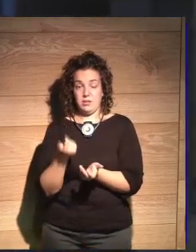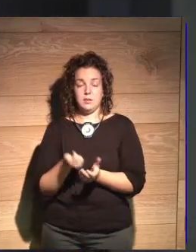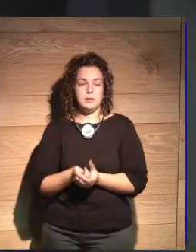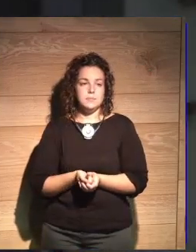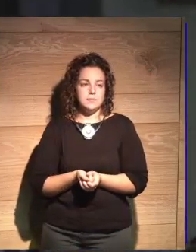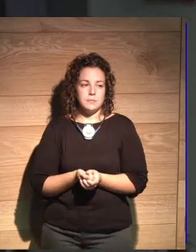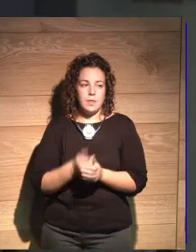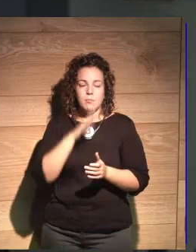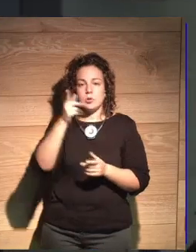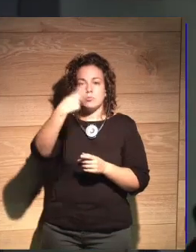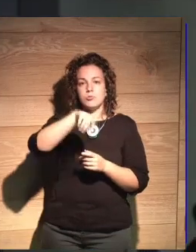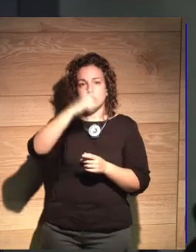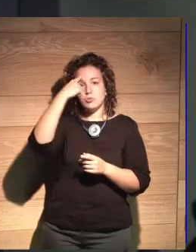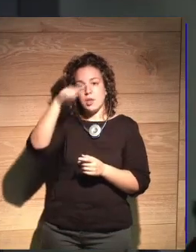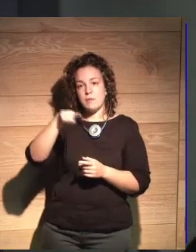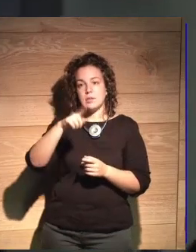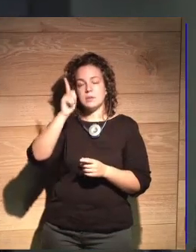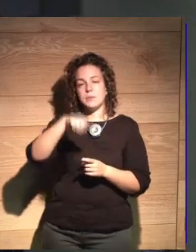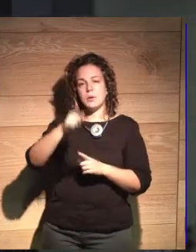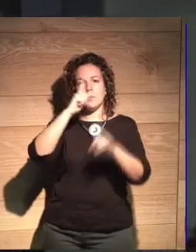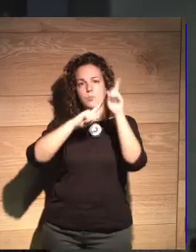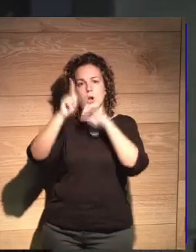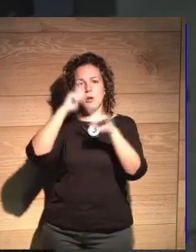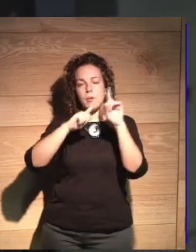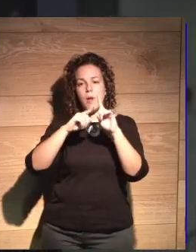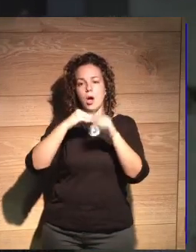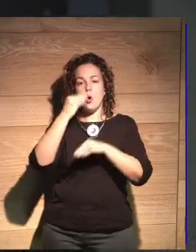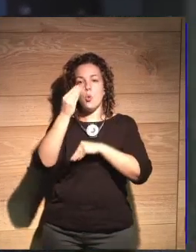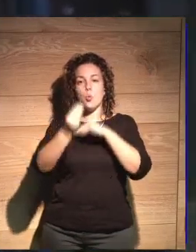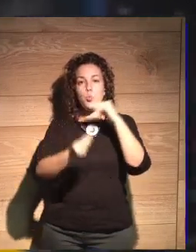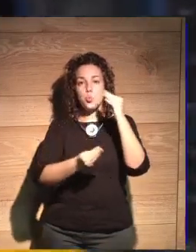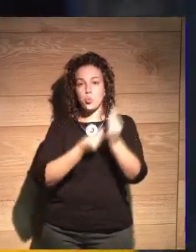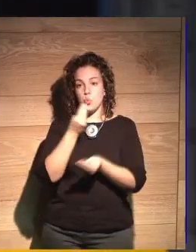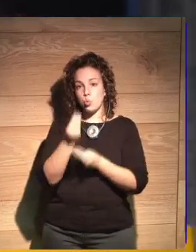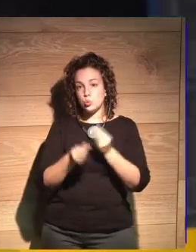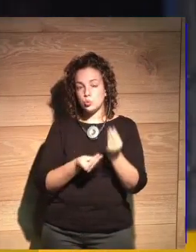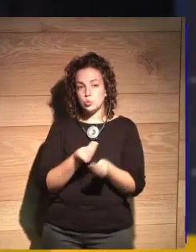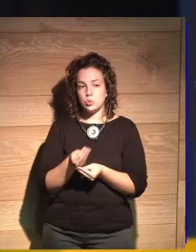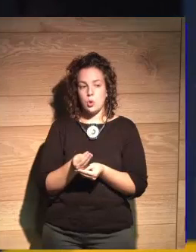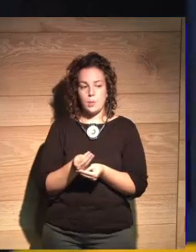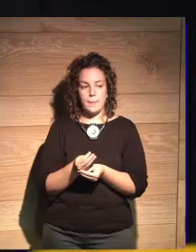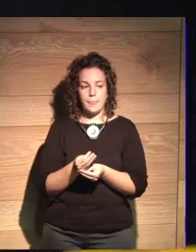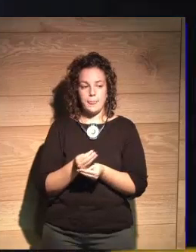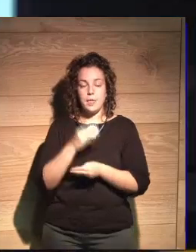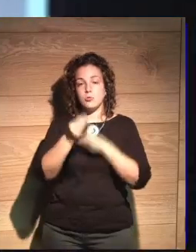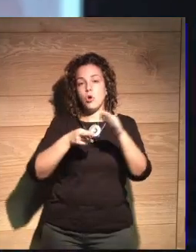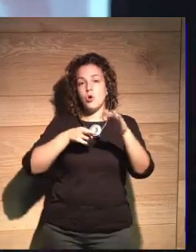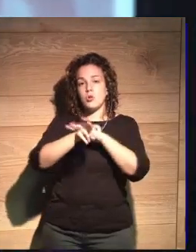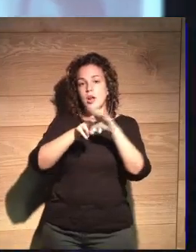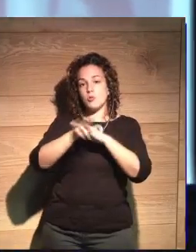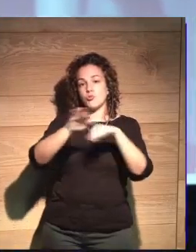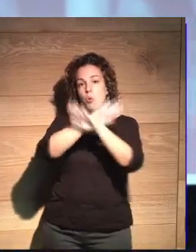problem of the unsustainable use of world resources, that we all depend upon